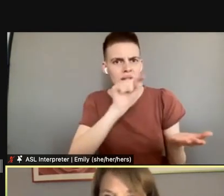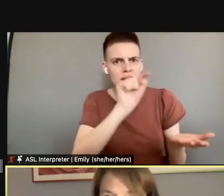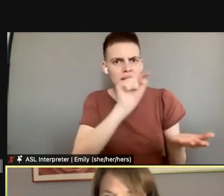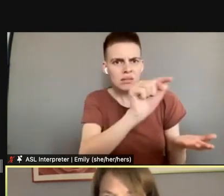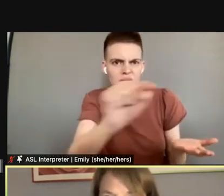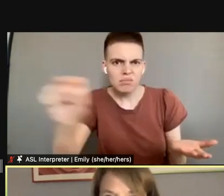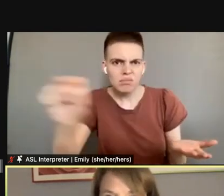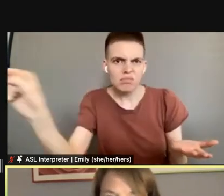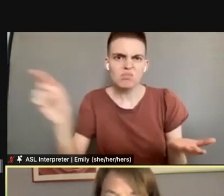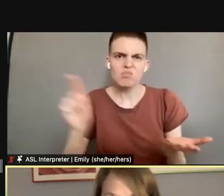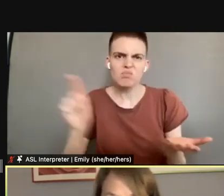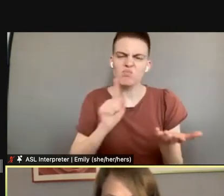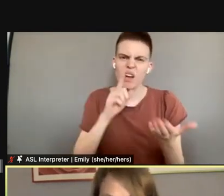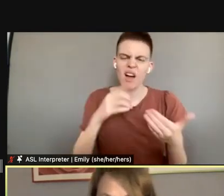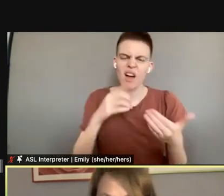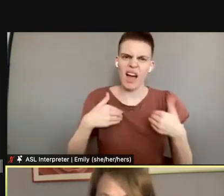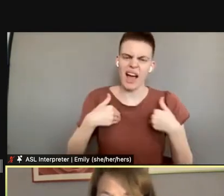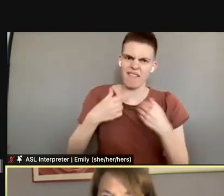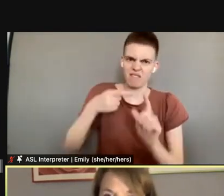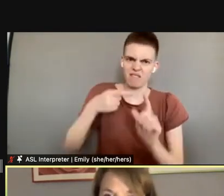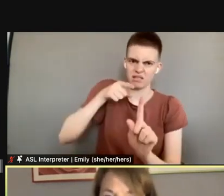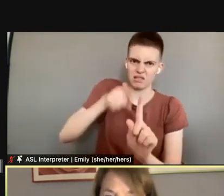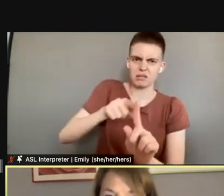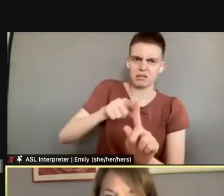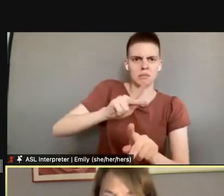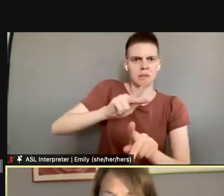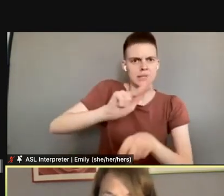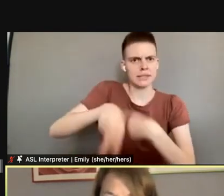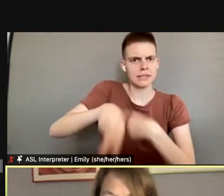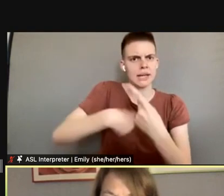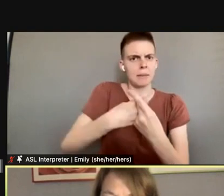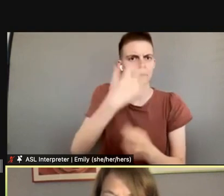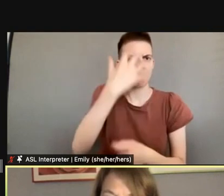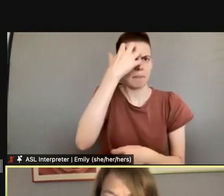type of memory problems, for example? So